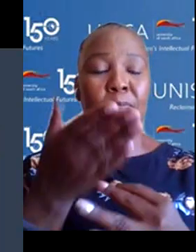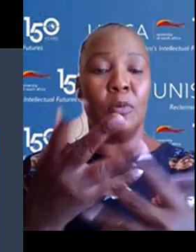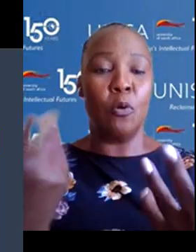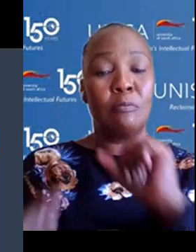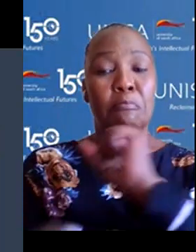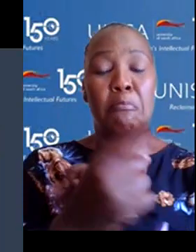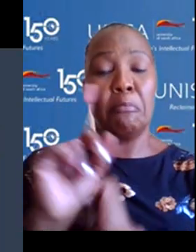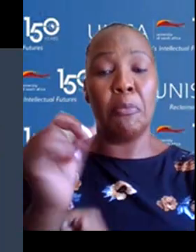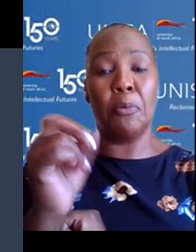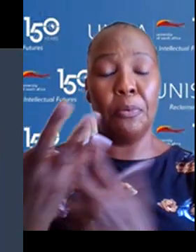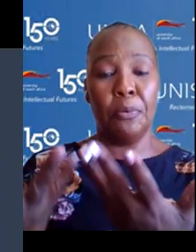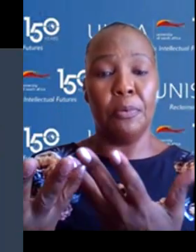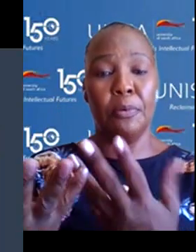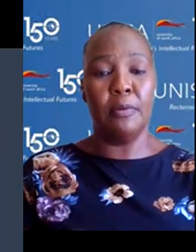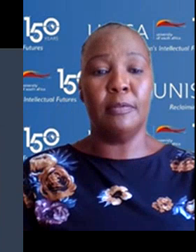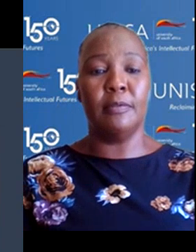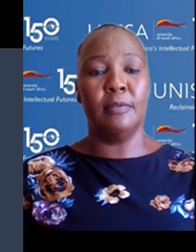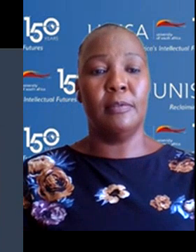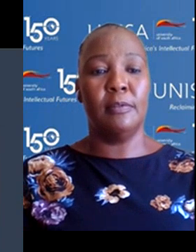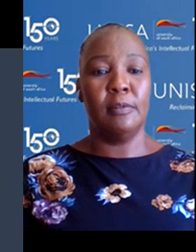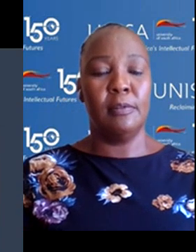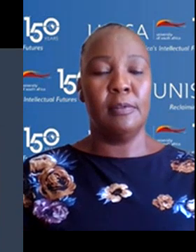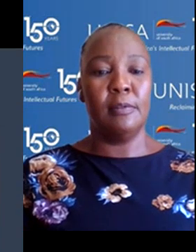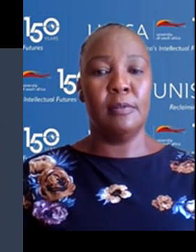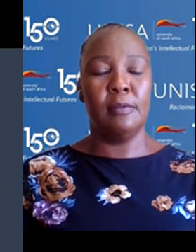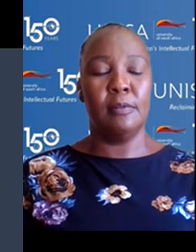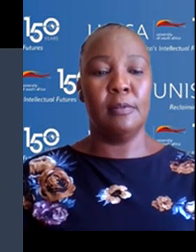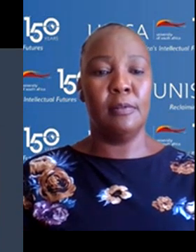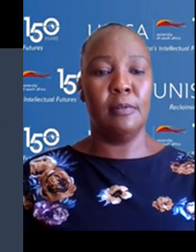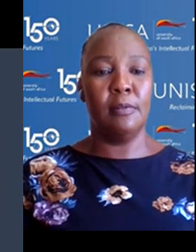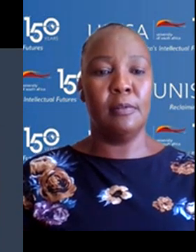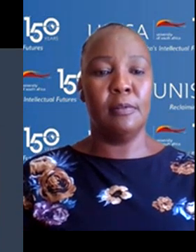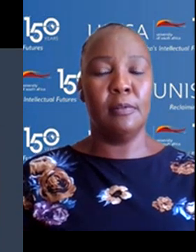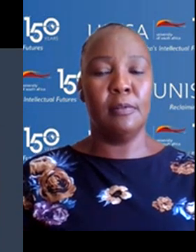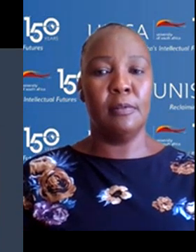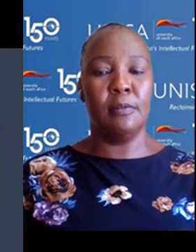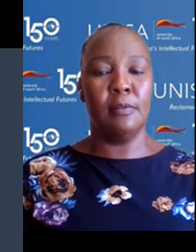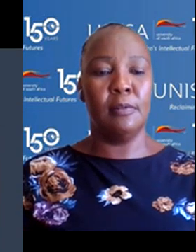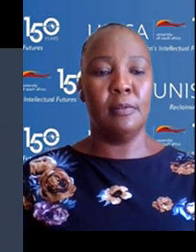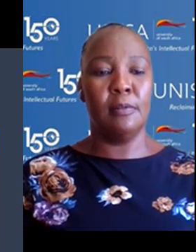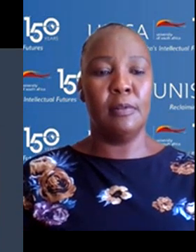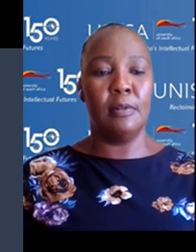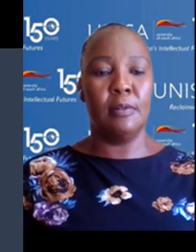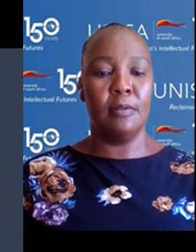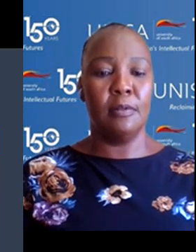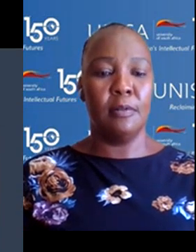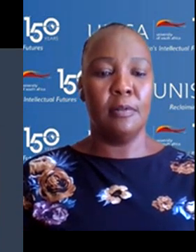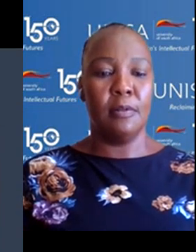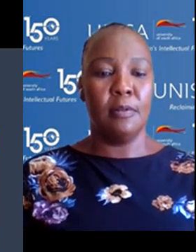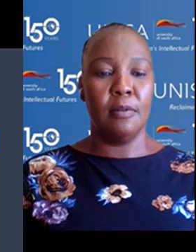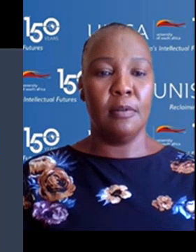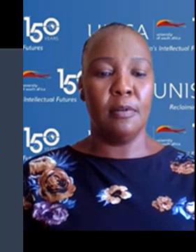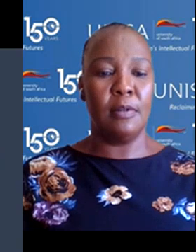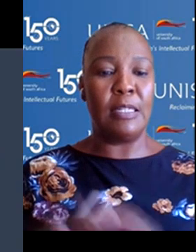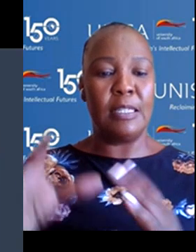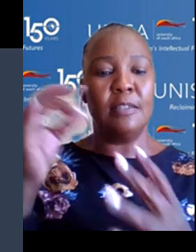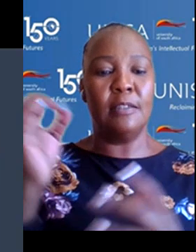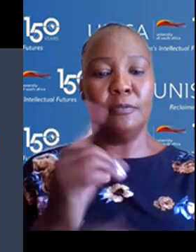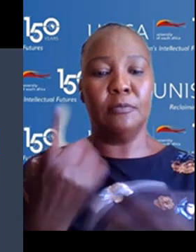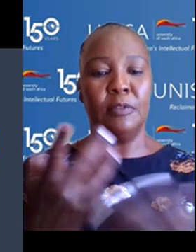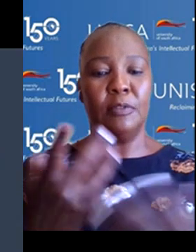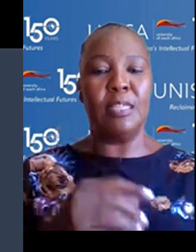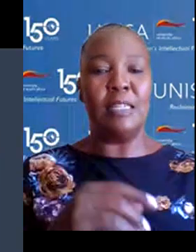happen is exactly where Richard was. You go to your app launcher, you click on the little waffle, it'll open up all the